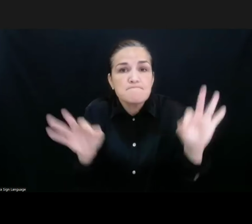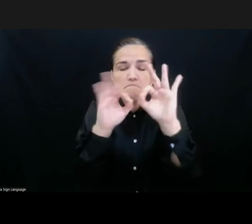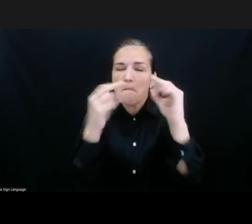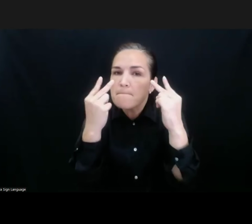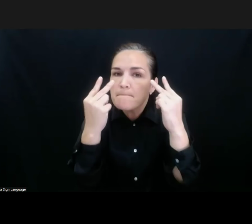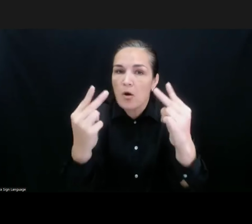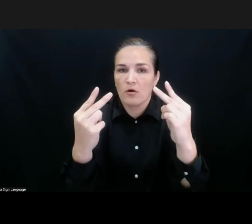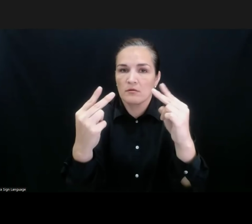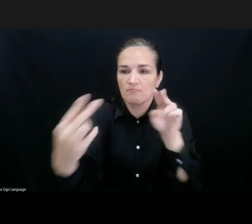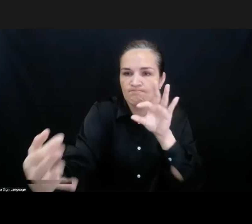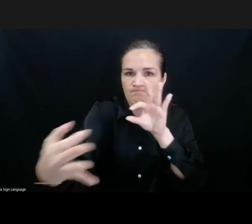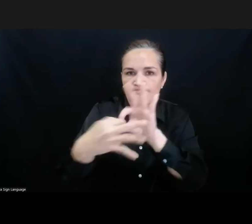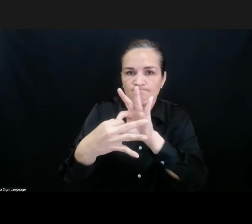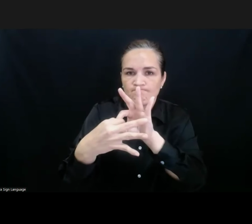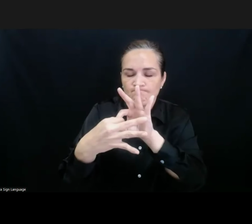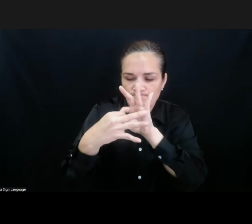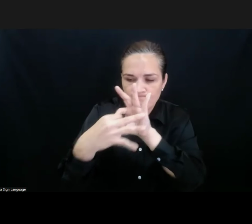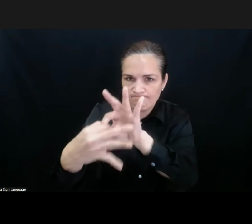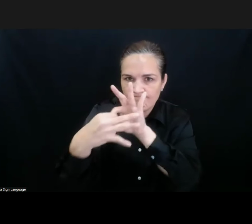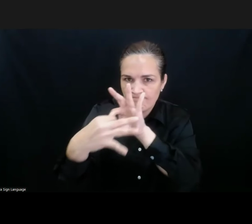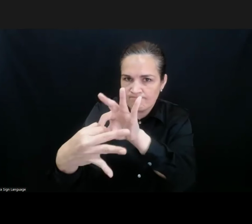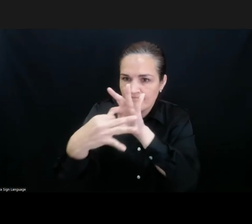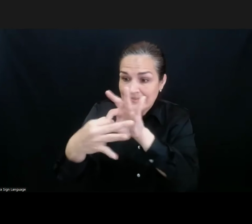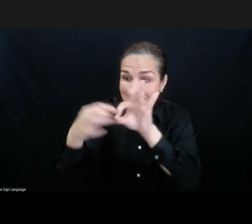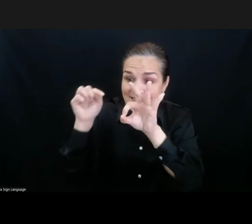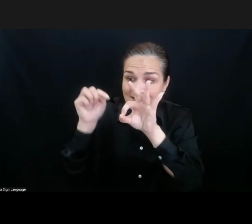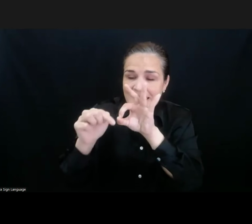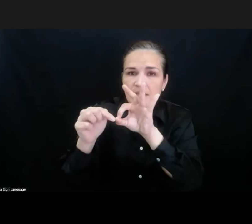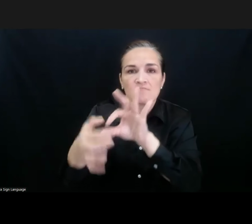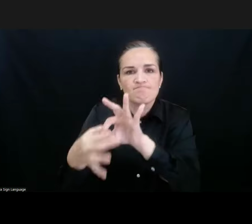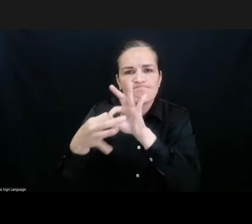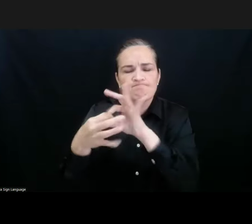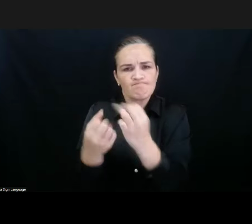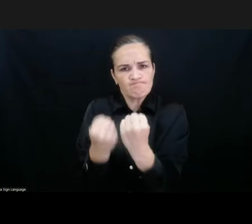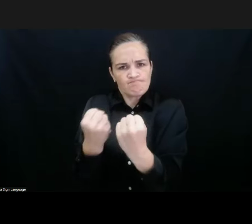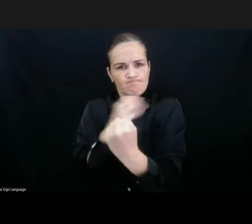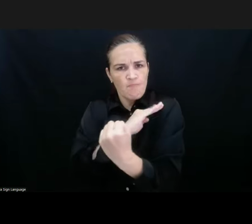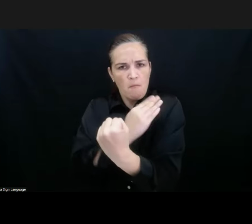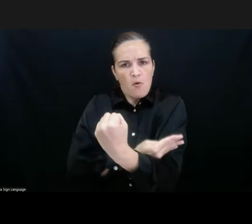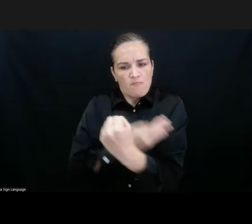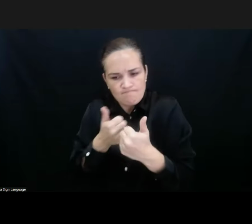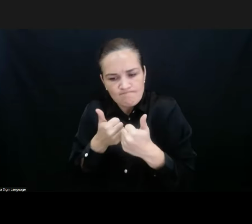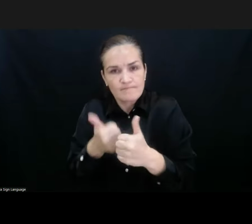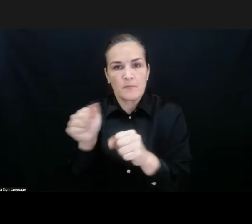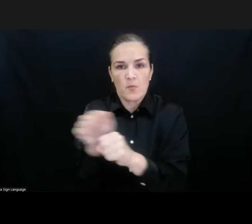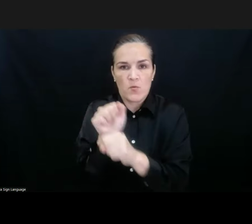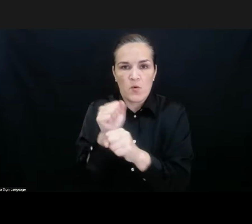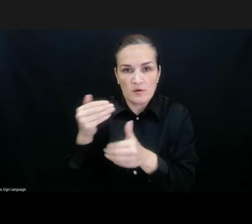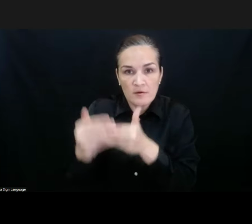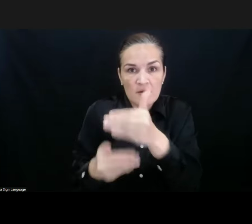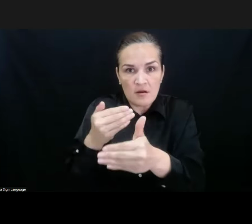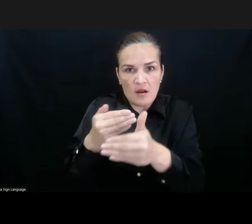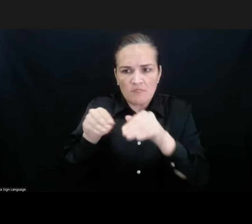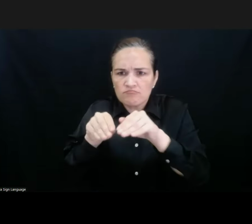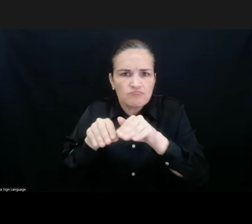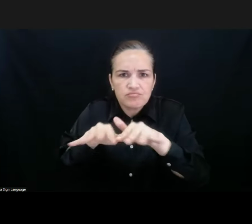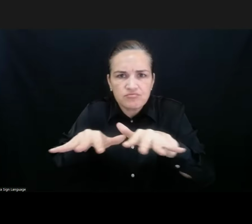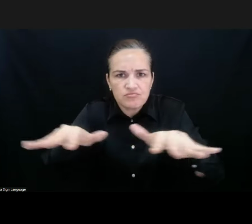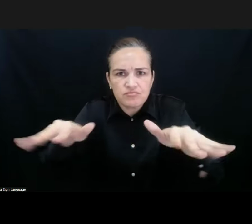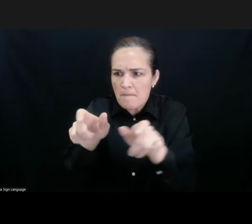throughout the whole process. And basically, by mobilizing expertise also across all three levels of